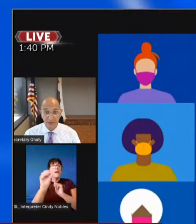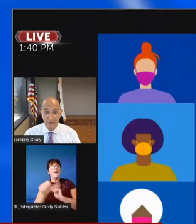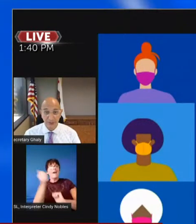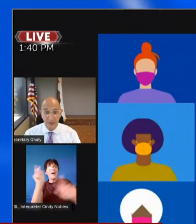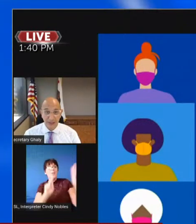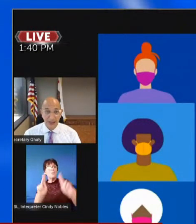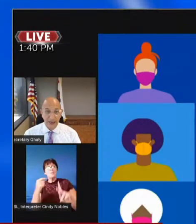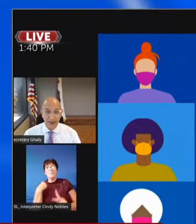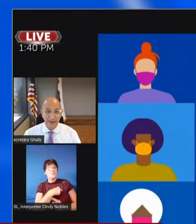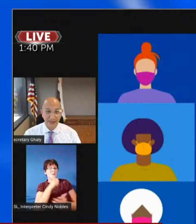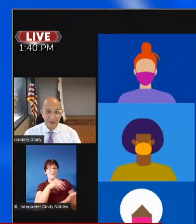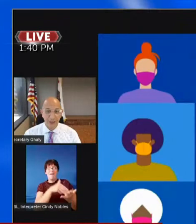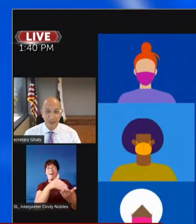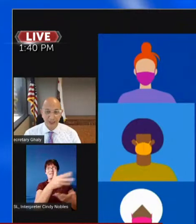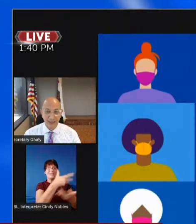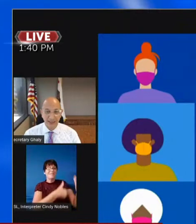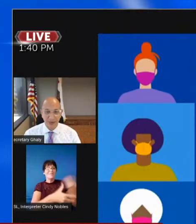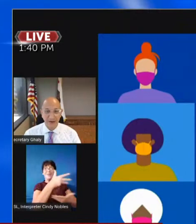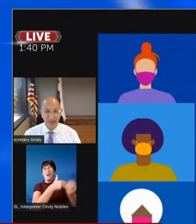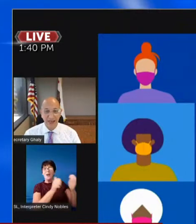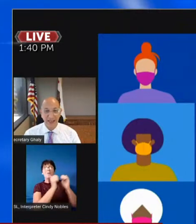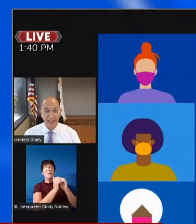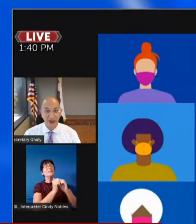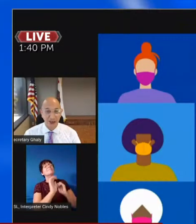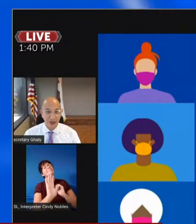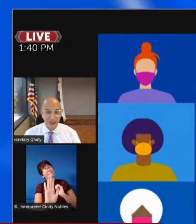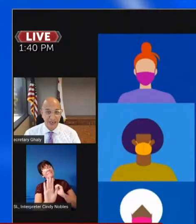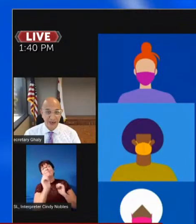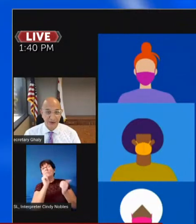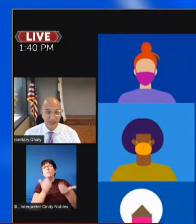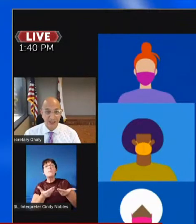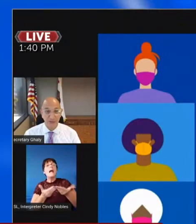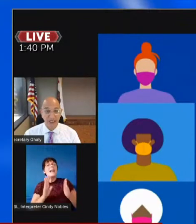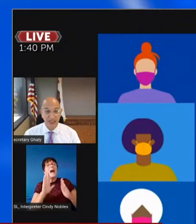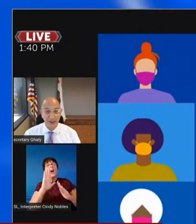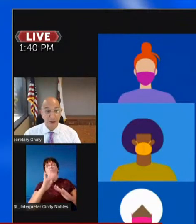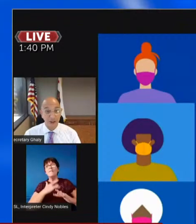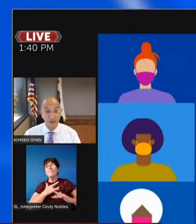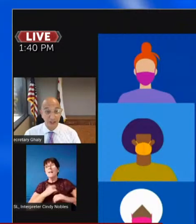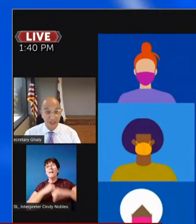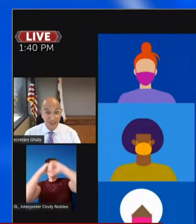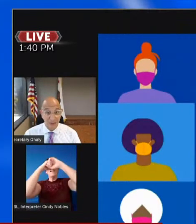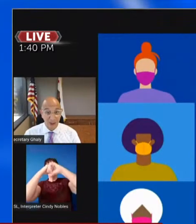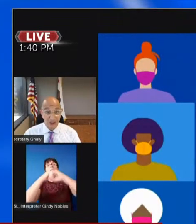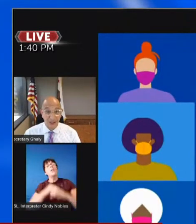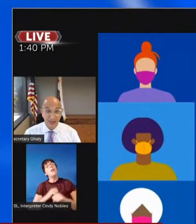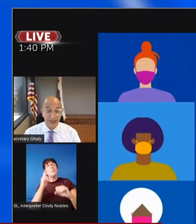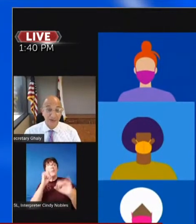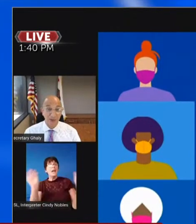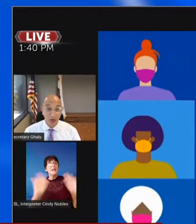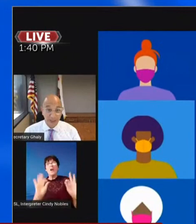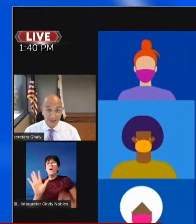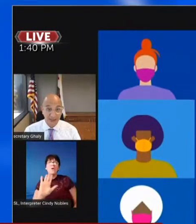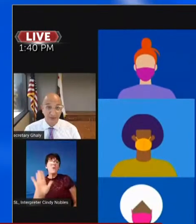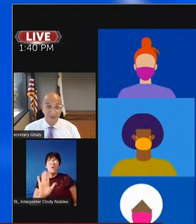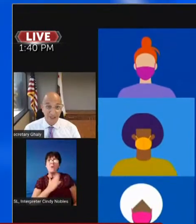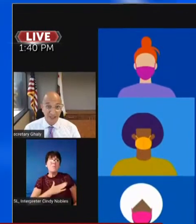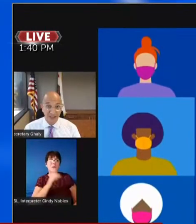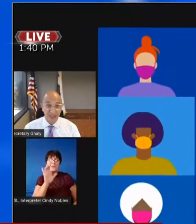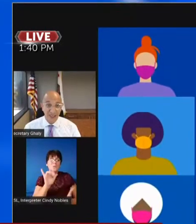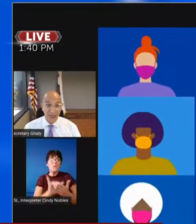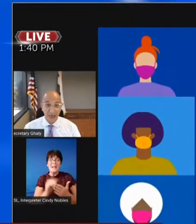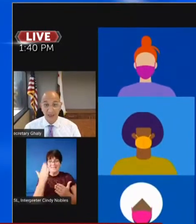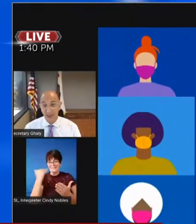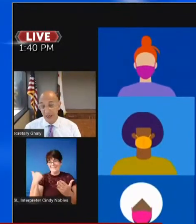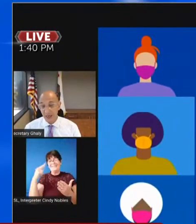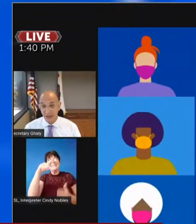around. And it really is about not letting our guard down as we did earlier in the summer, as we watch some of